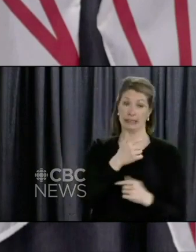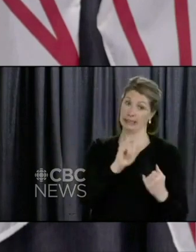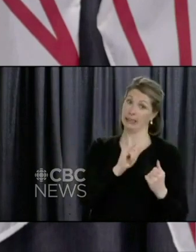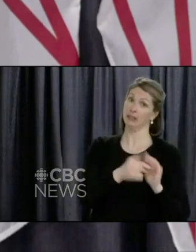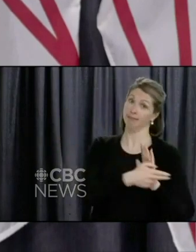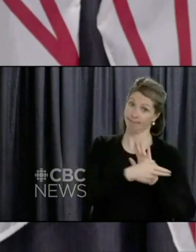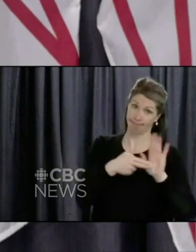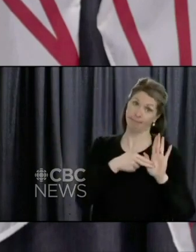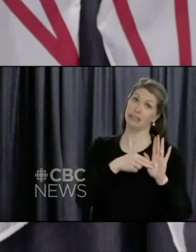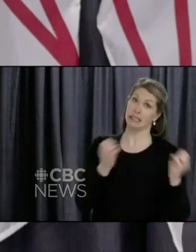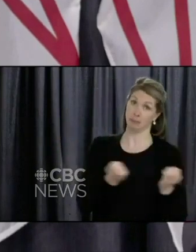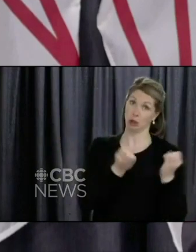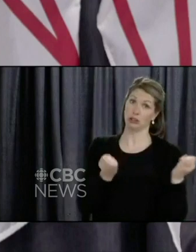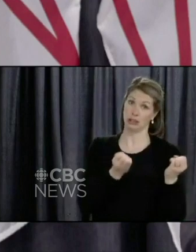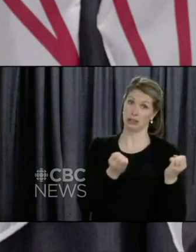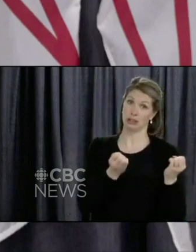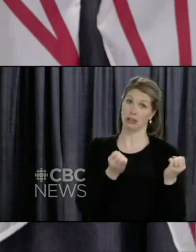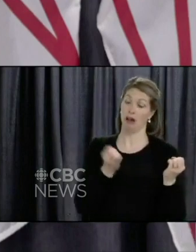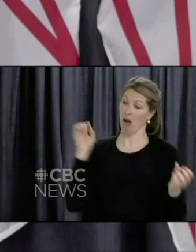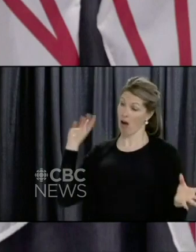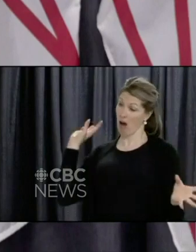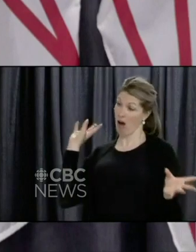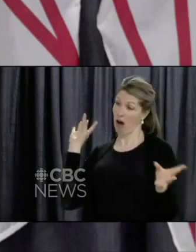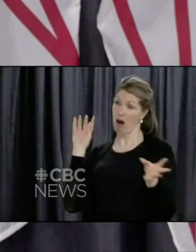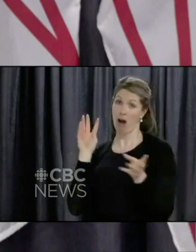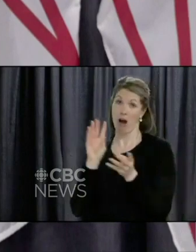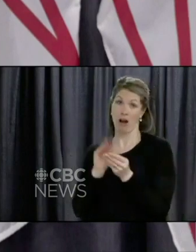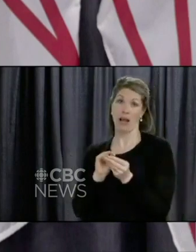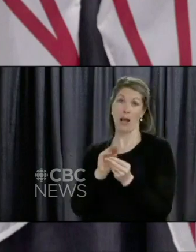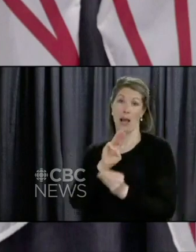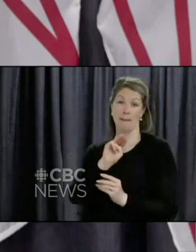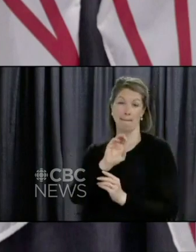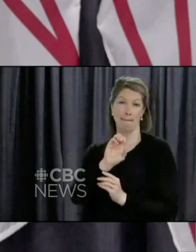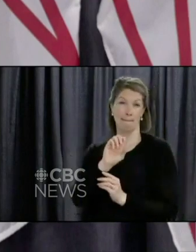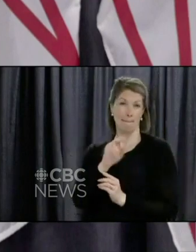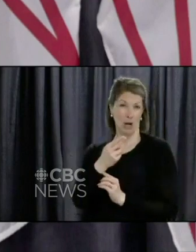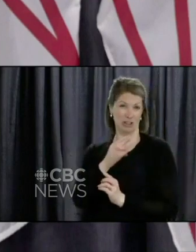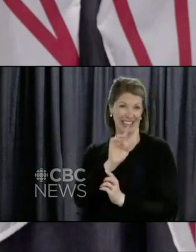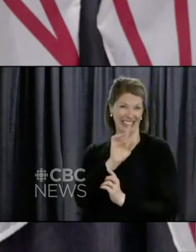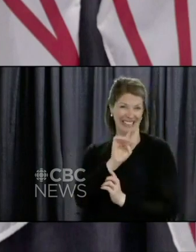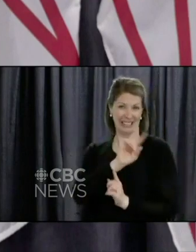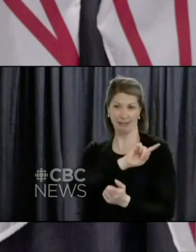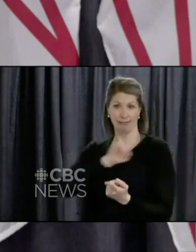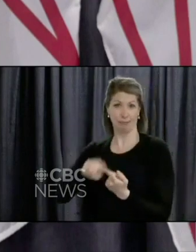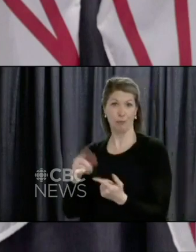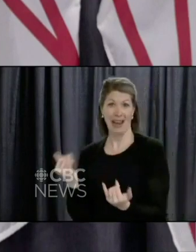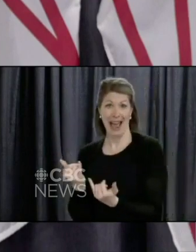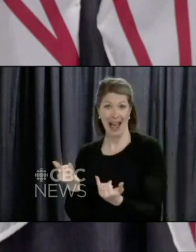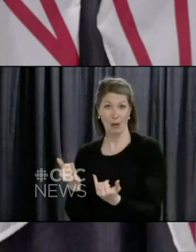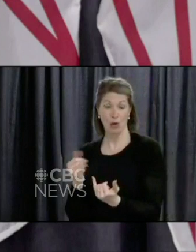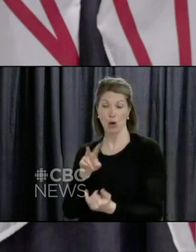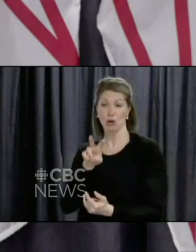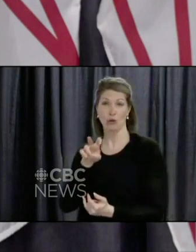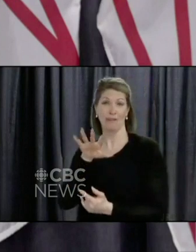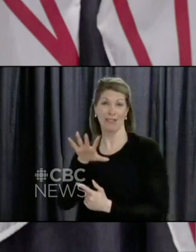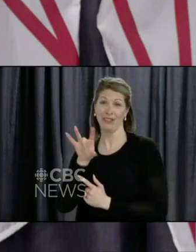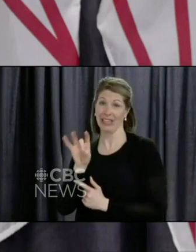confirmed positive cases, and these span all health regions in Newfoundland and Labrador. And a number of